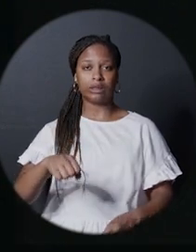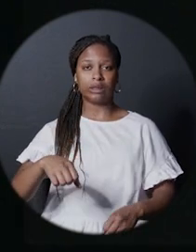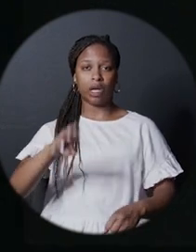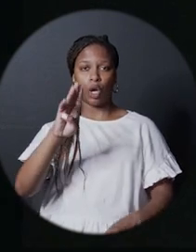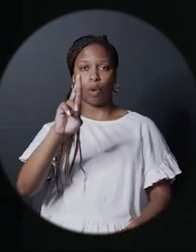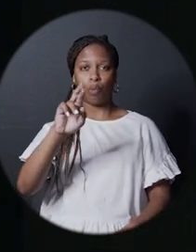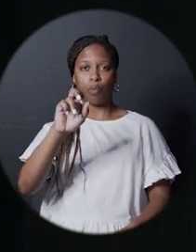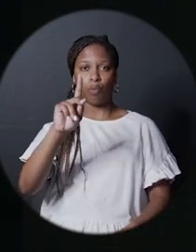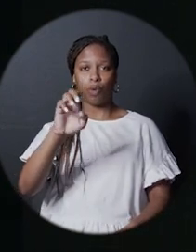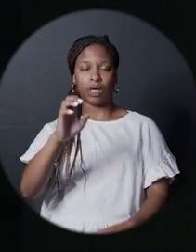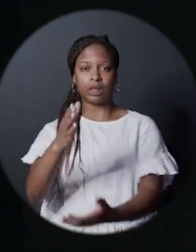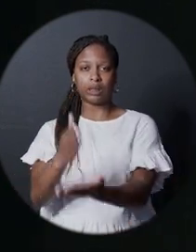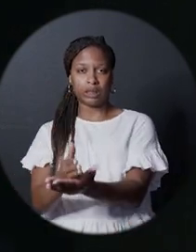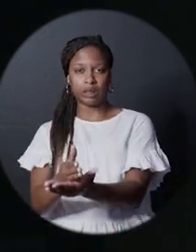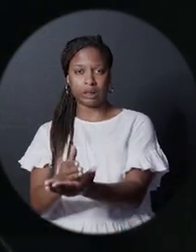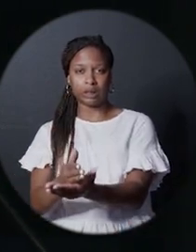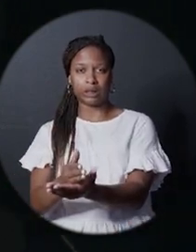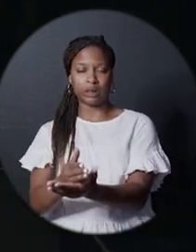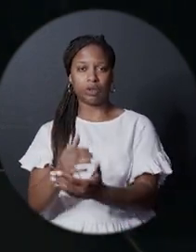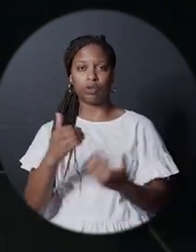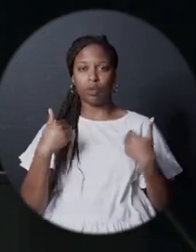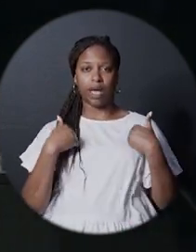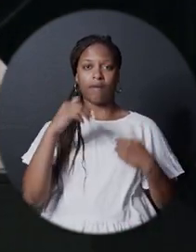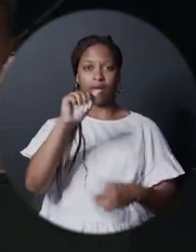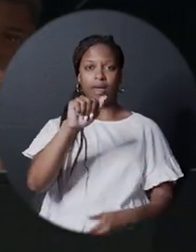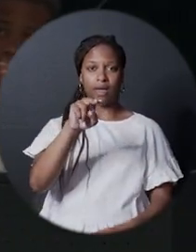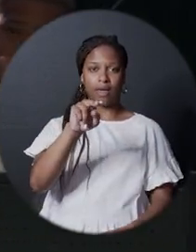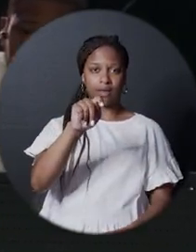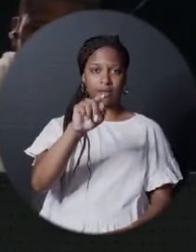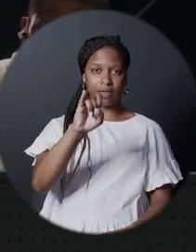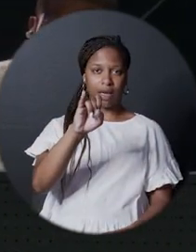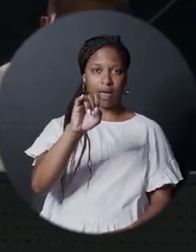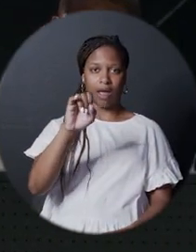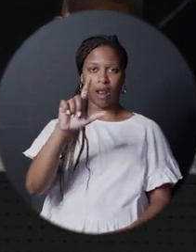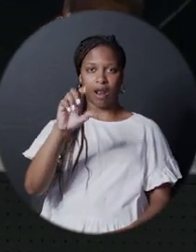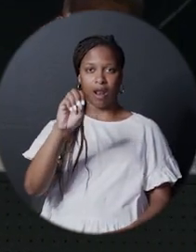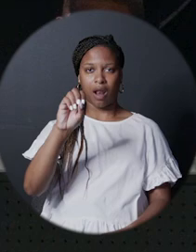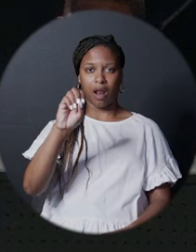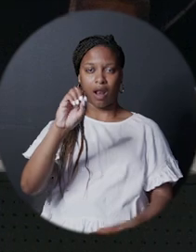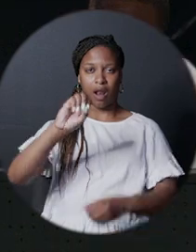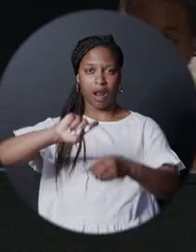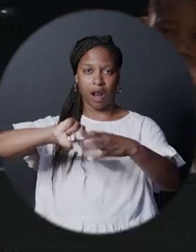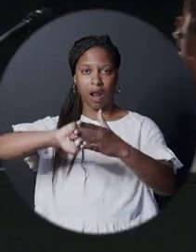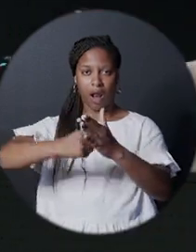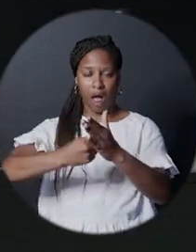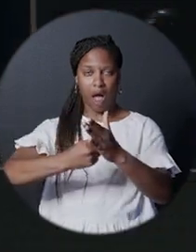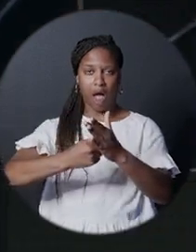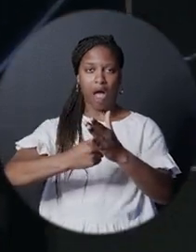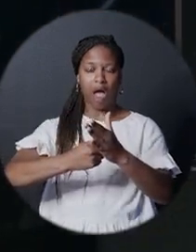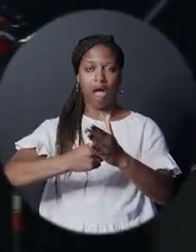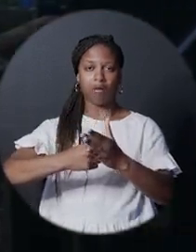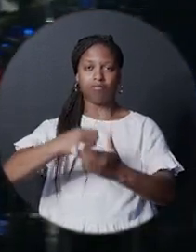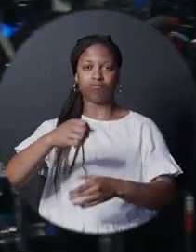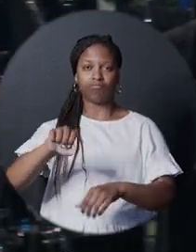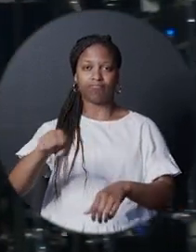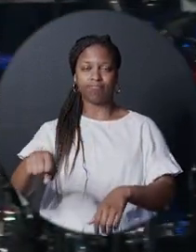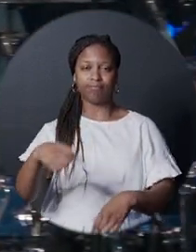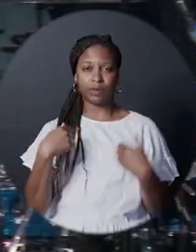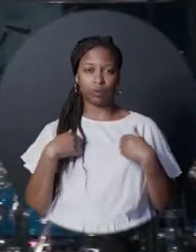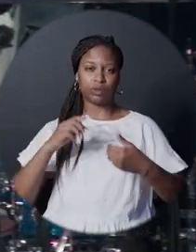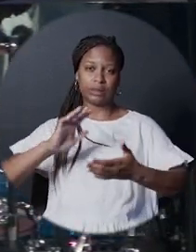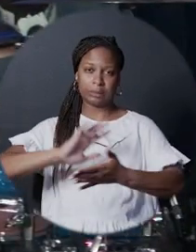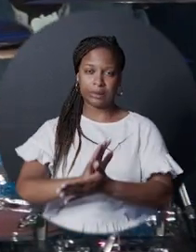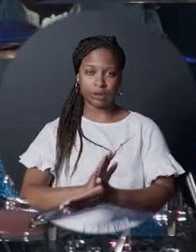it on an anti-lock brake system, because when you don't have anti-lock brakes, what actually happens is the brakes will smash your wheels